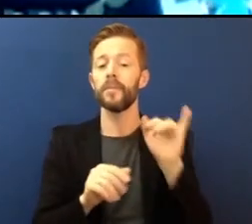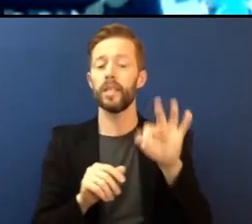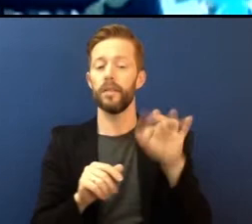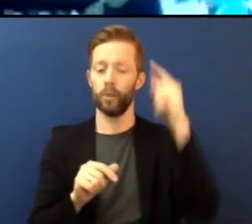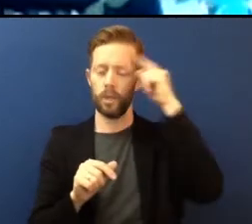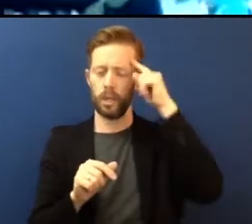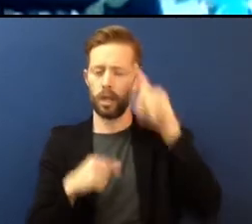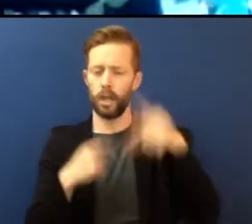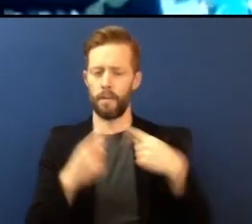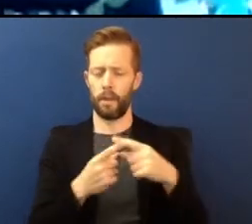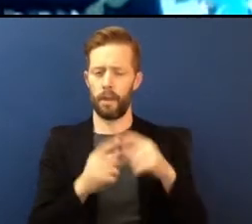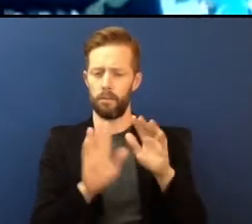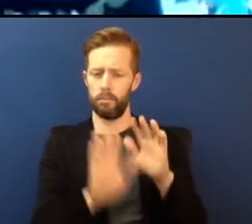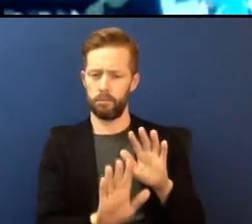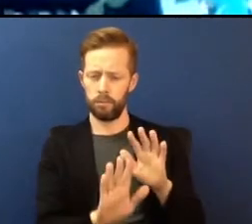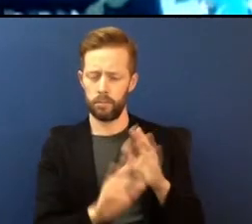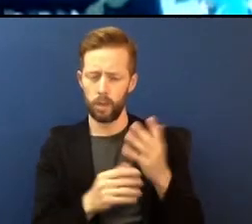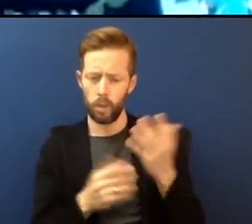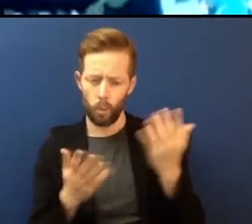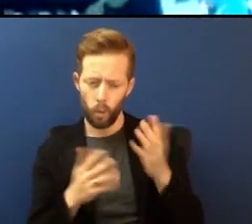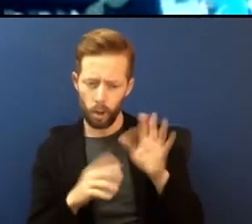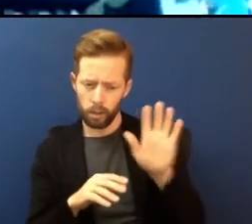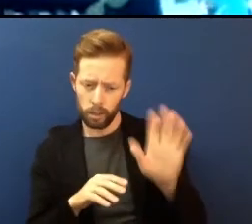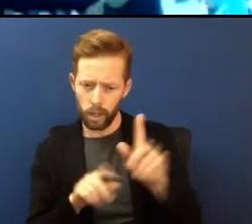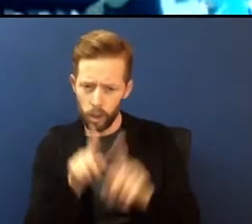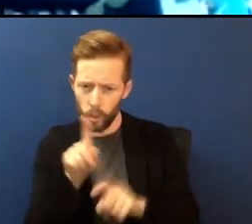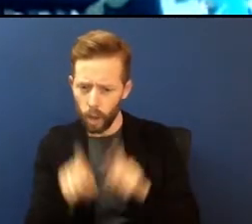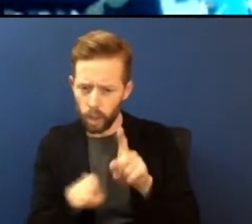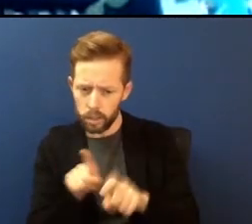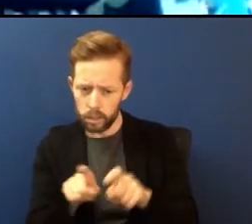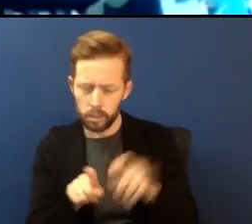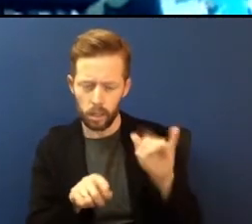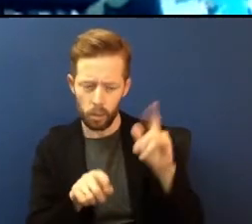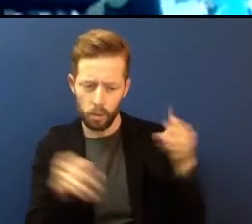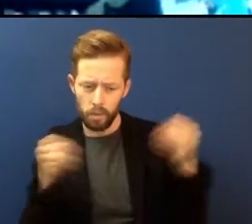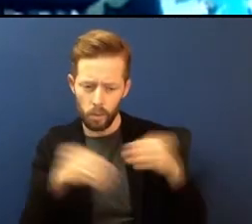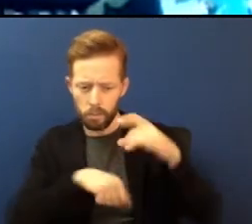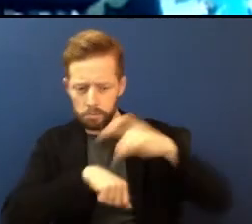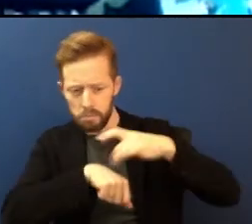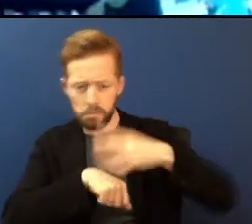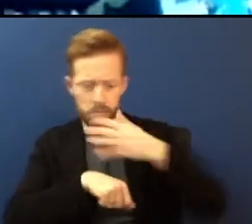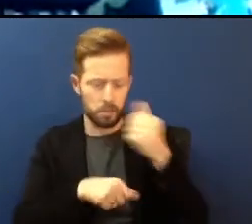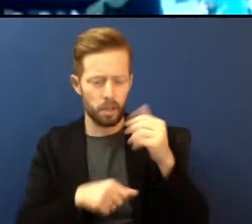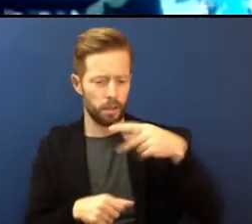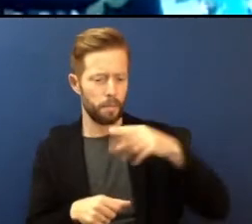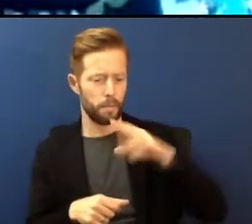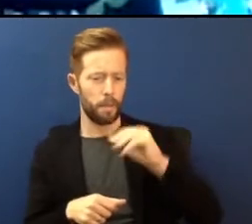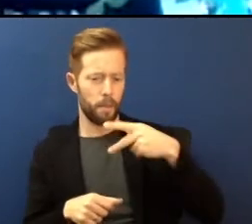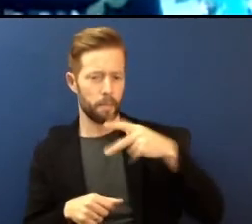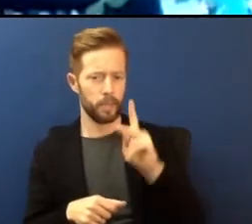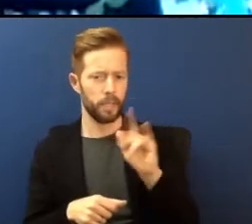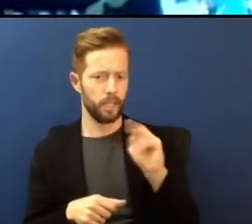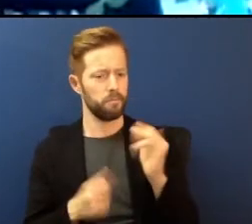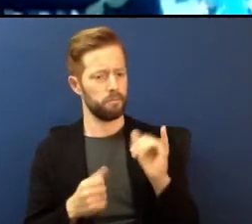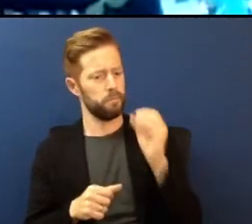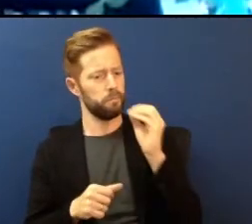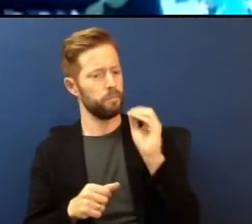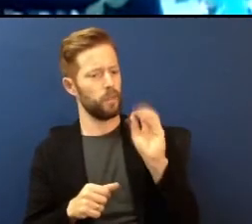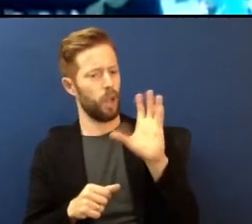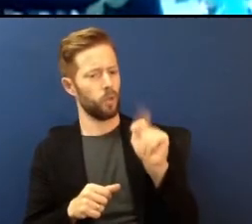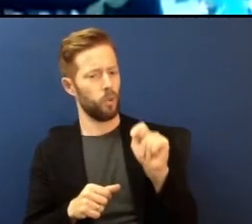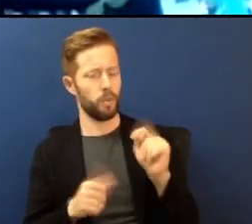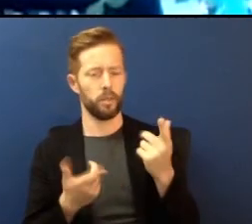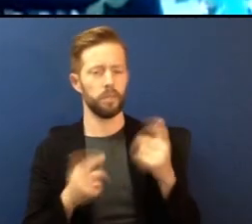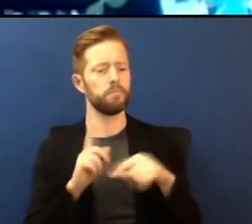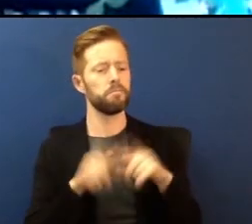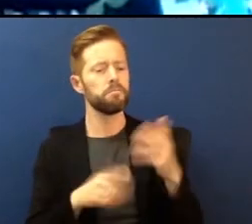theme by webbing and thinking about, like, what questions do children have? We're gonna do pumpkins because it's October, but what